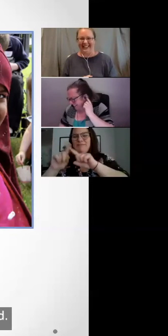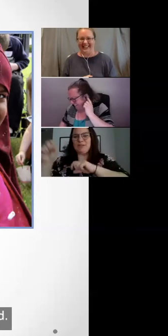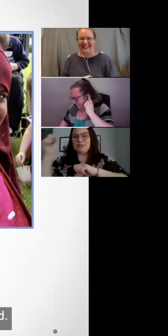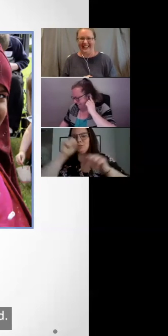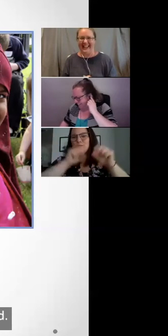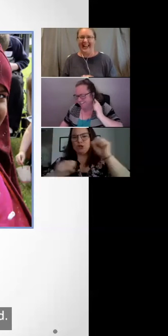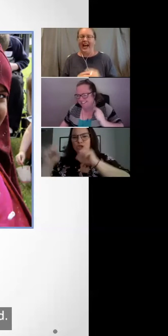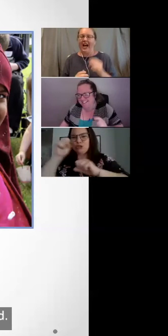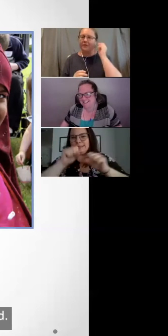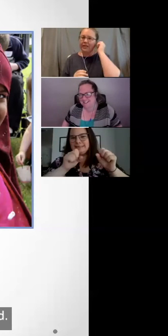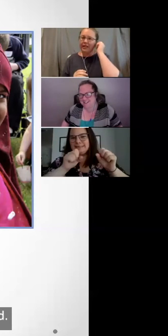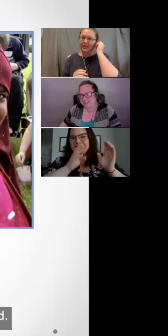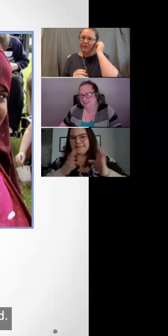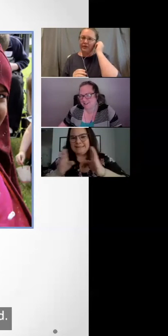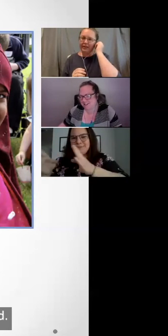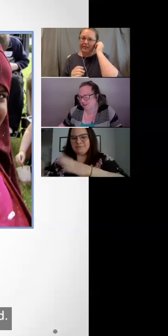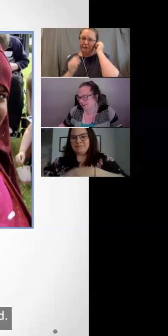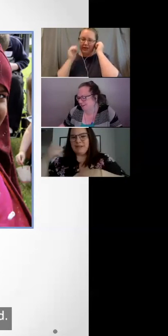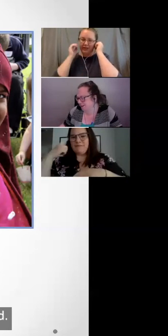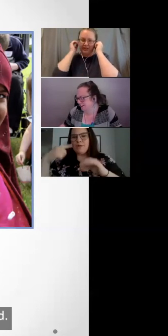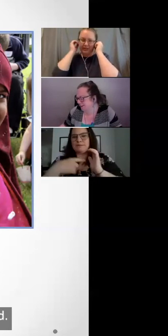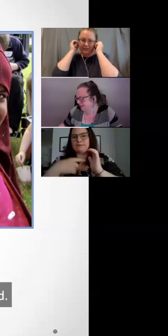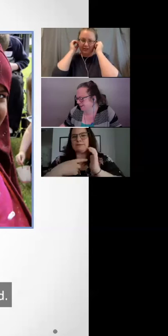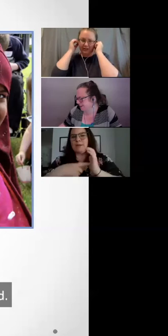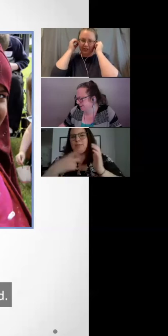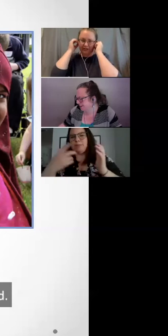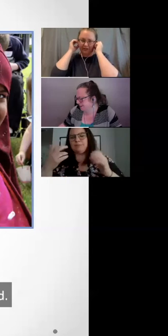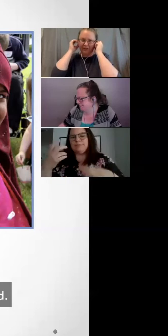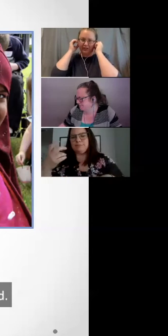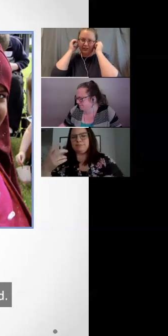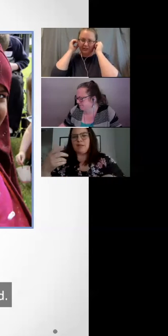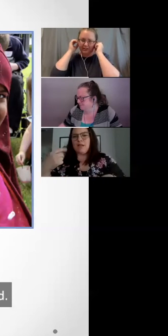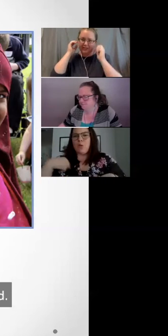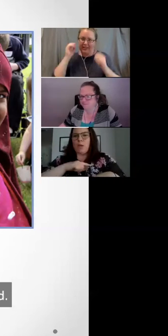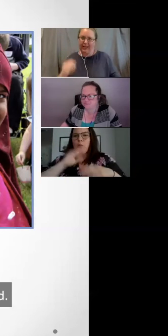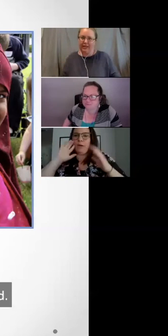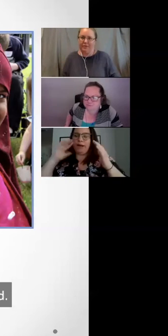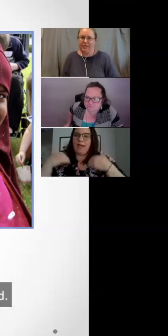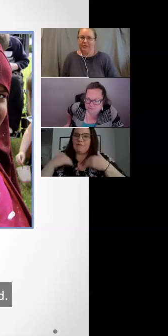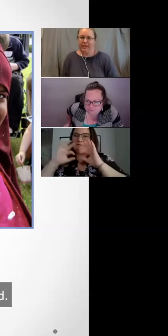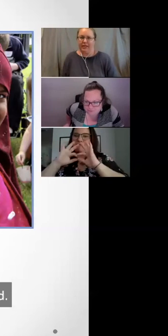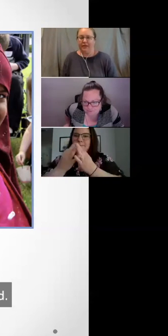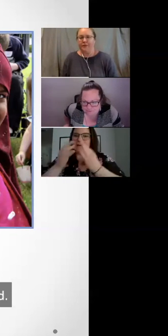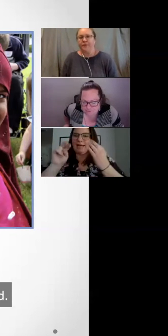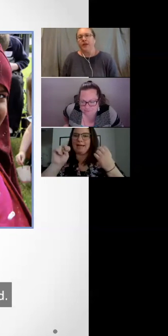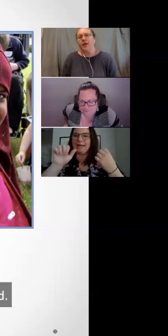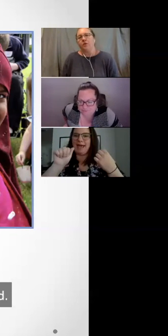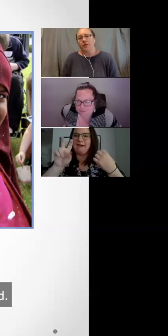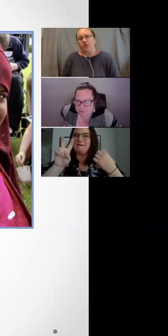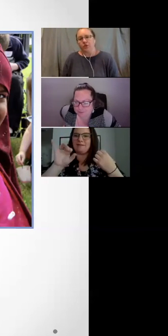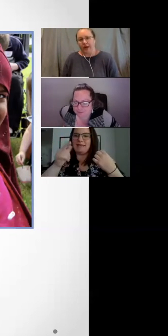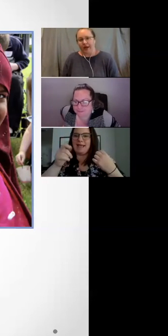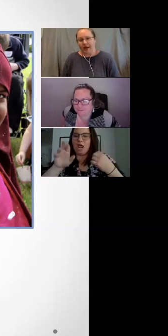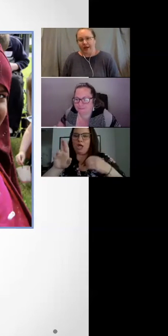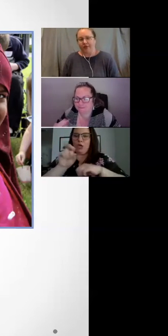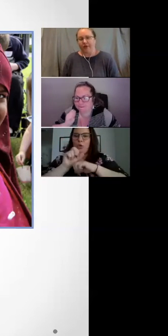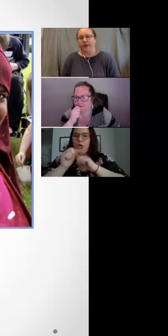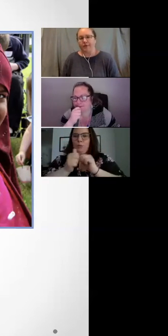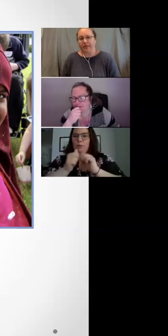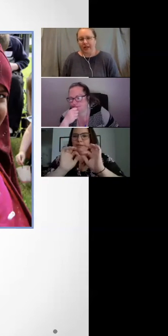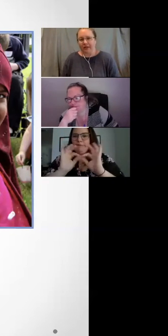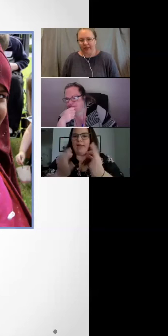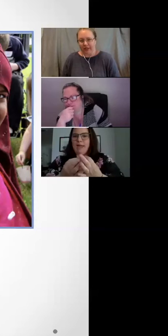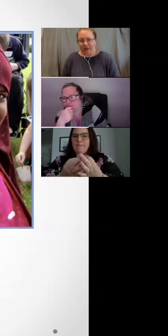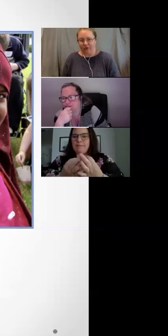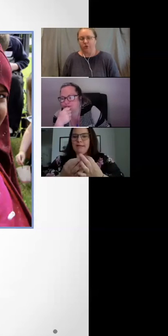Yes. I mean, and it really depends on a lot of different things that come into play. We do have a